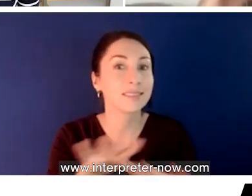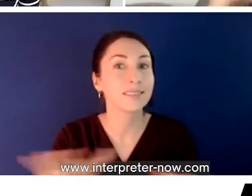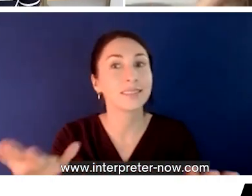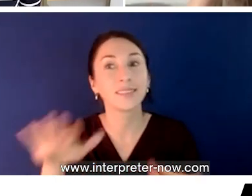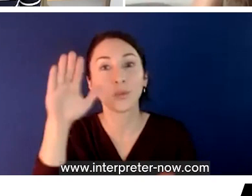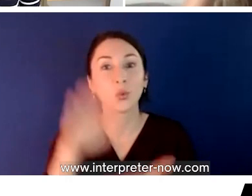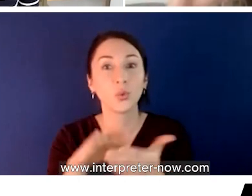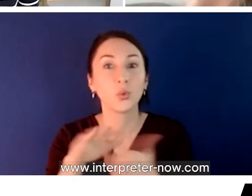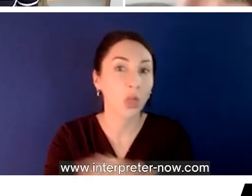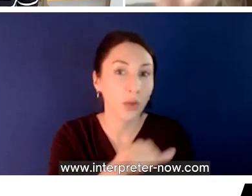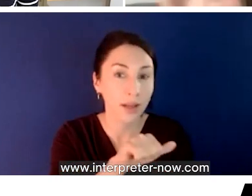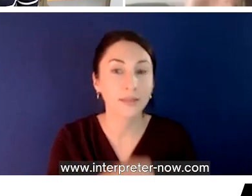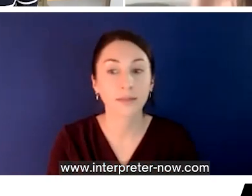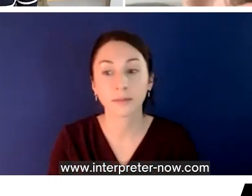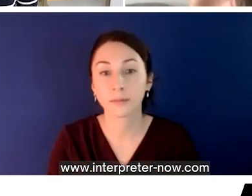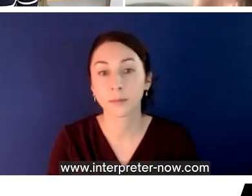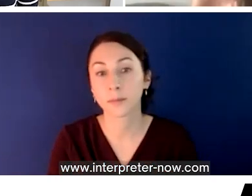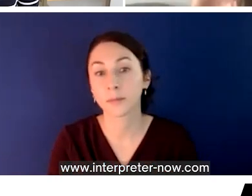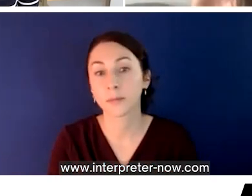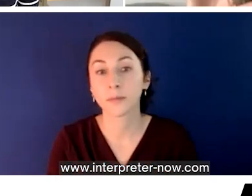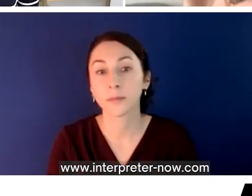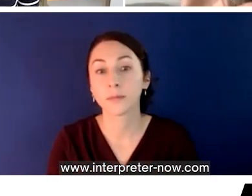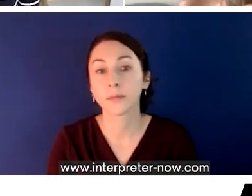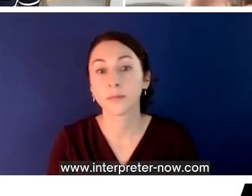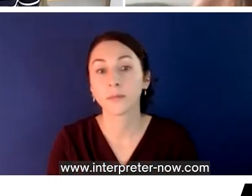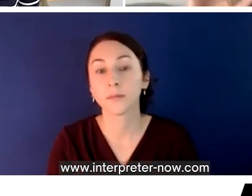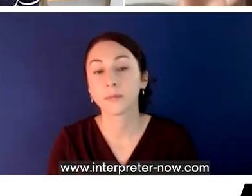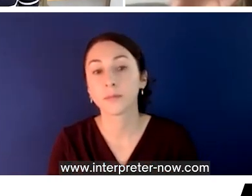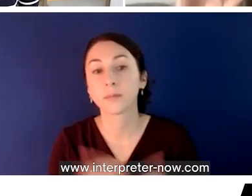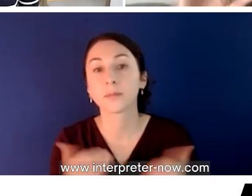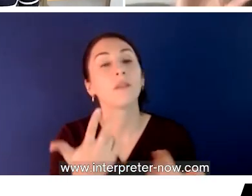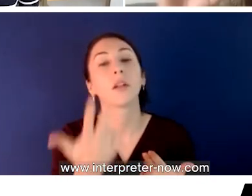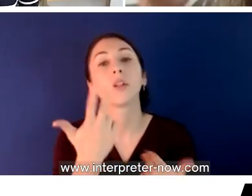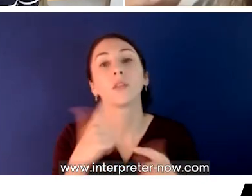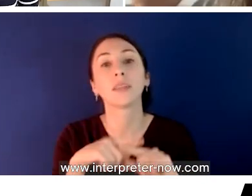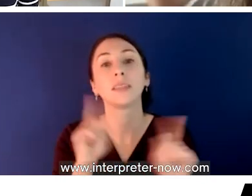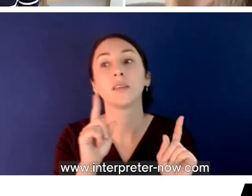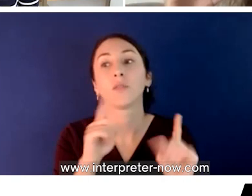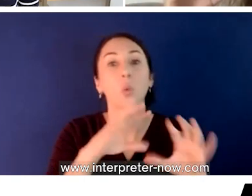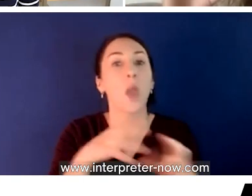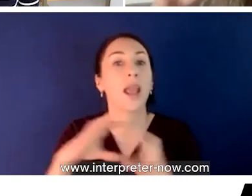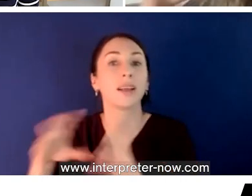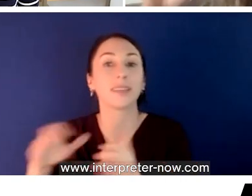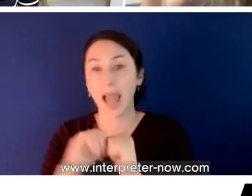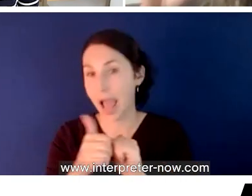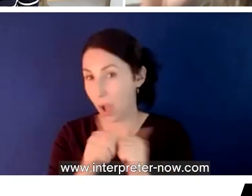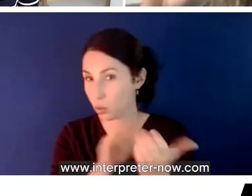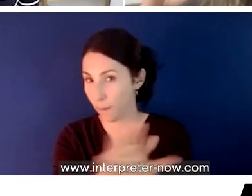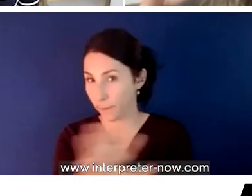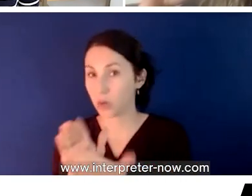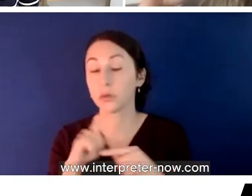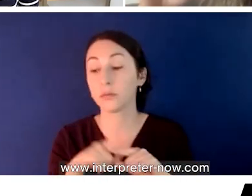reducing threats. And so I think that there's kind of three different ways to approach it. But I would